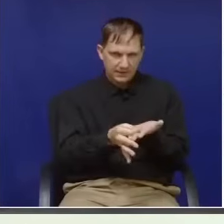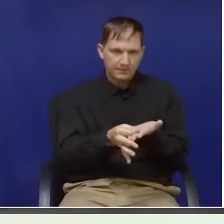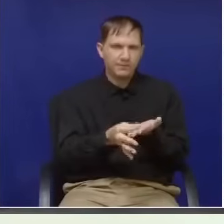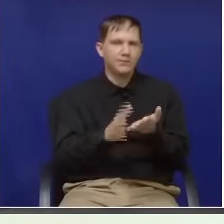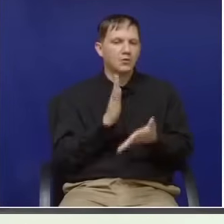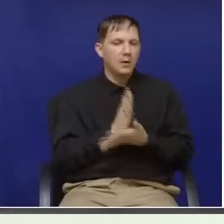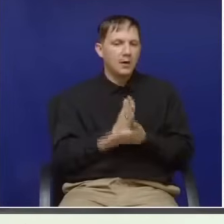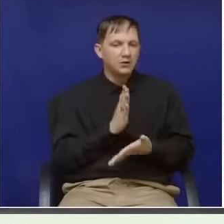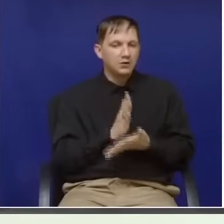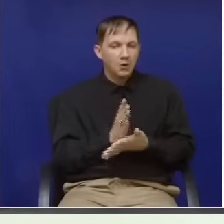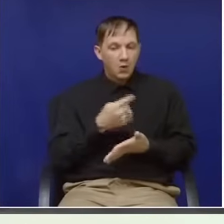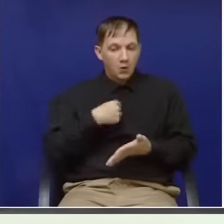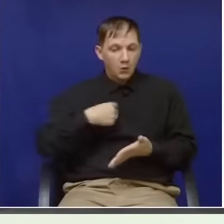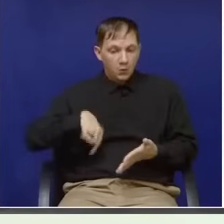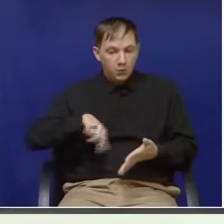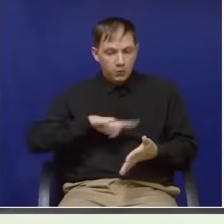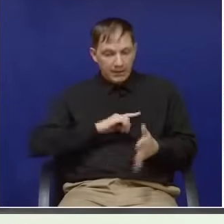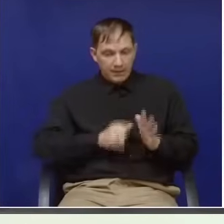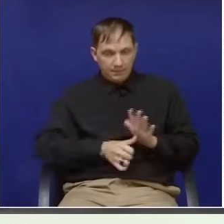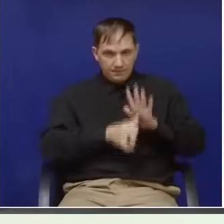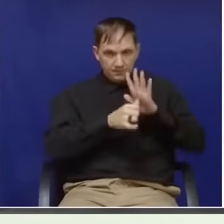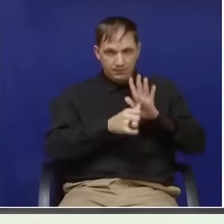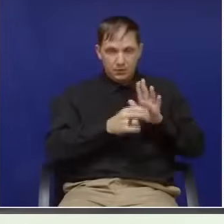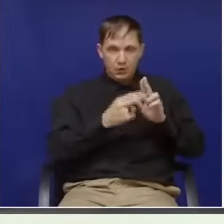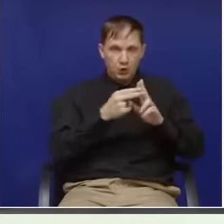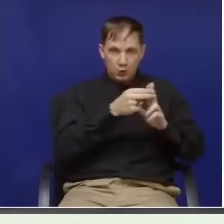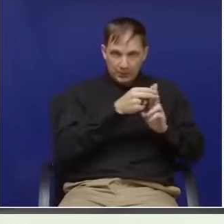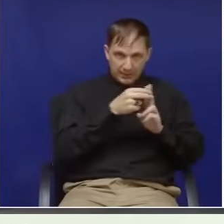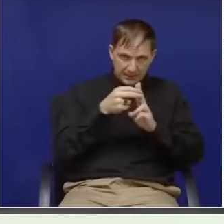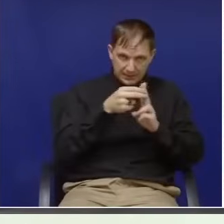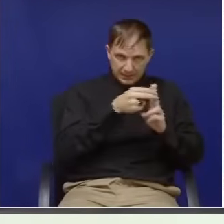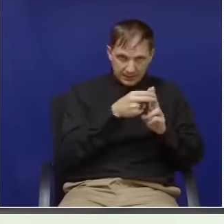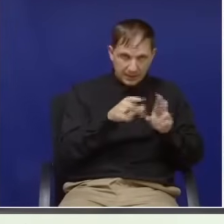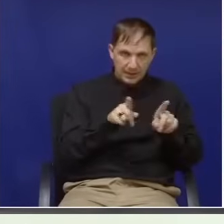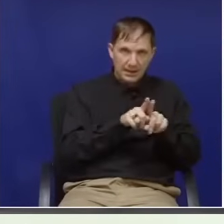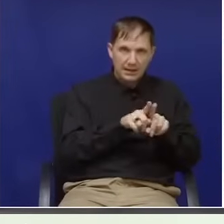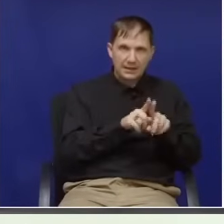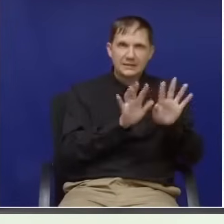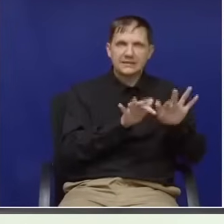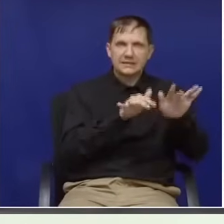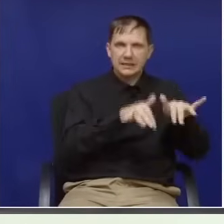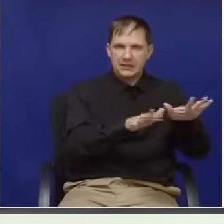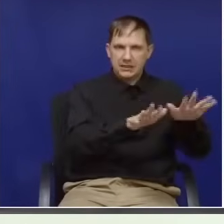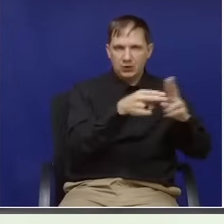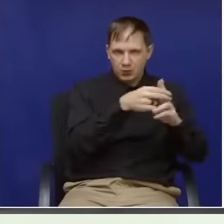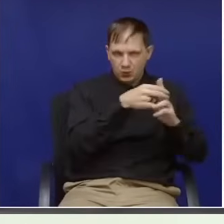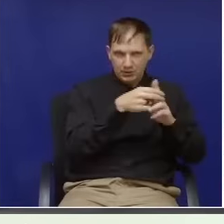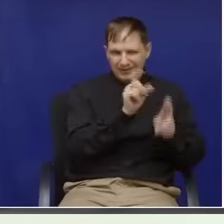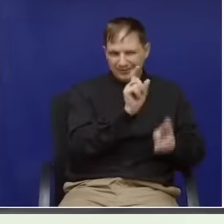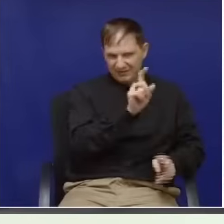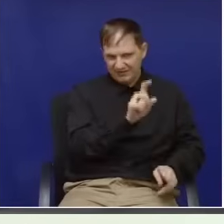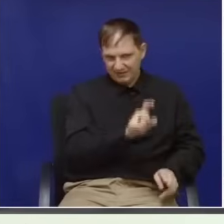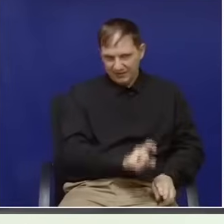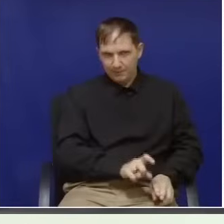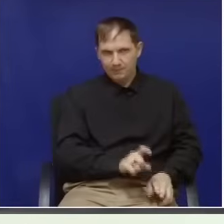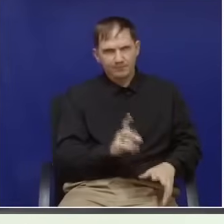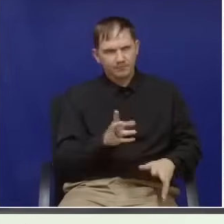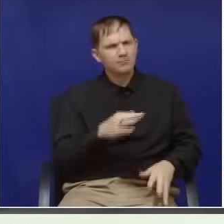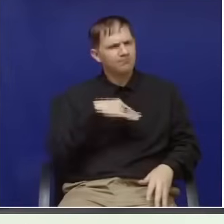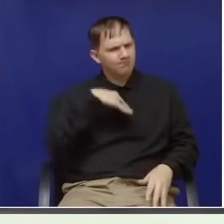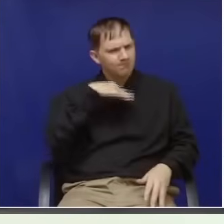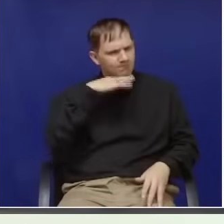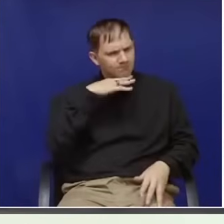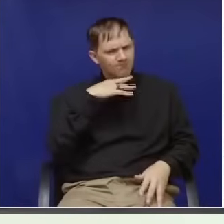that the key units like the sea-borne units that we are talking about receive the